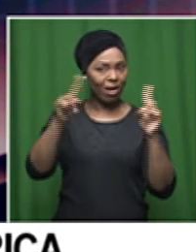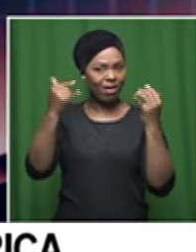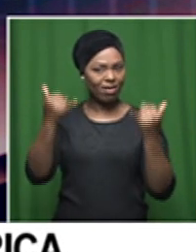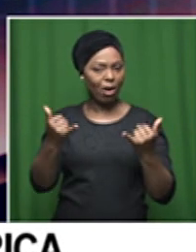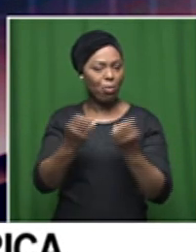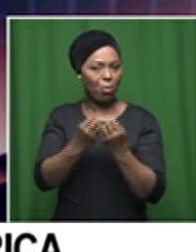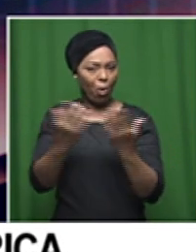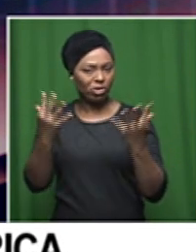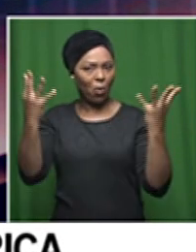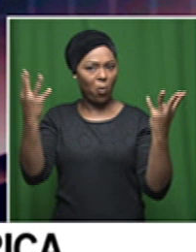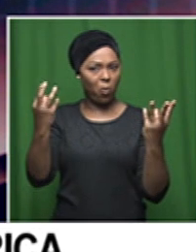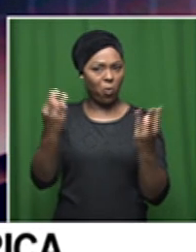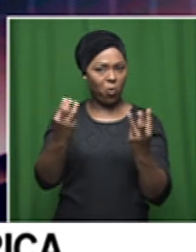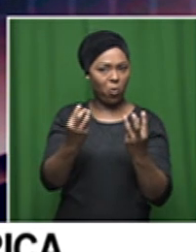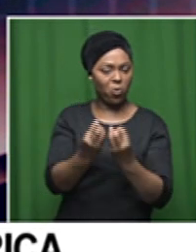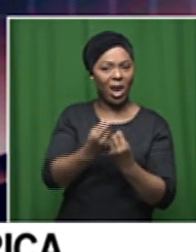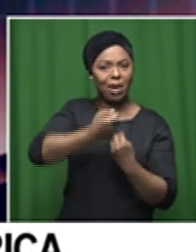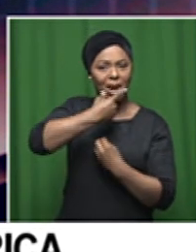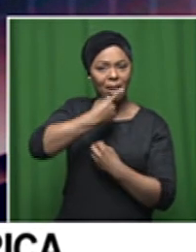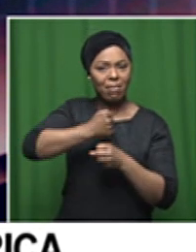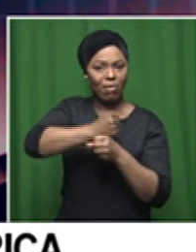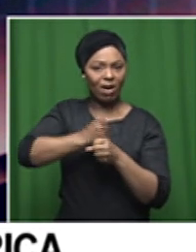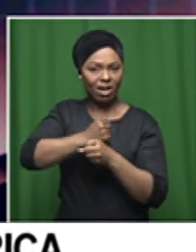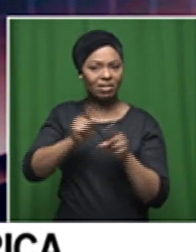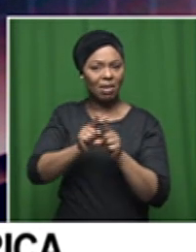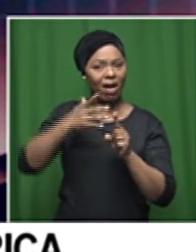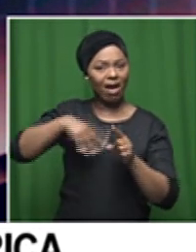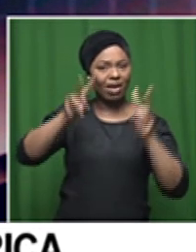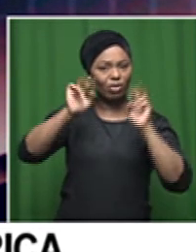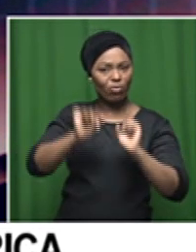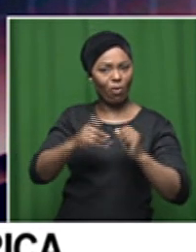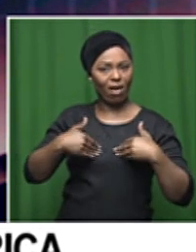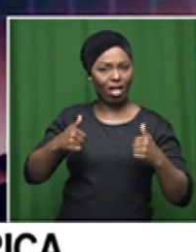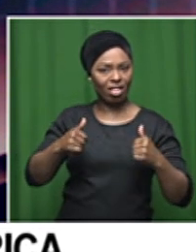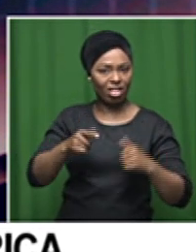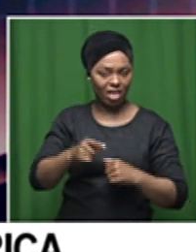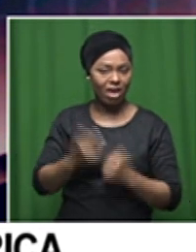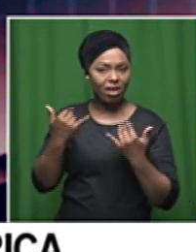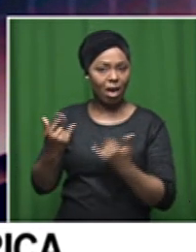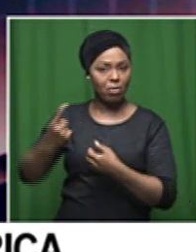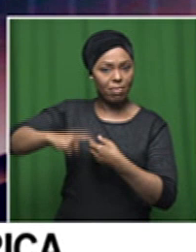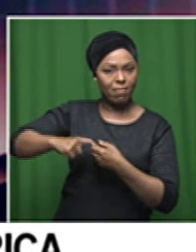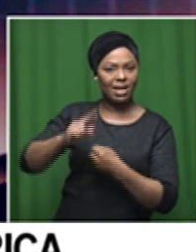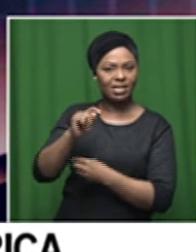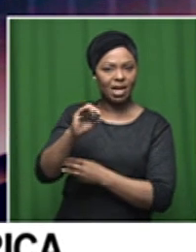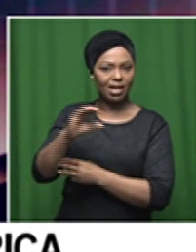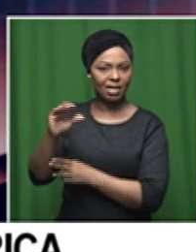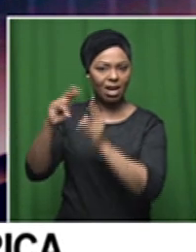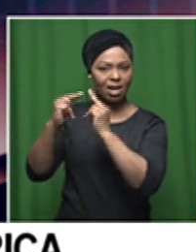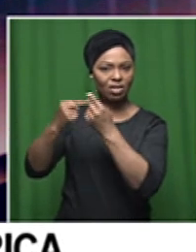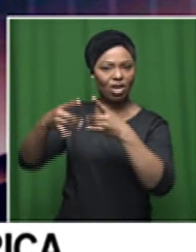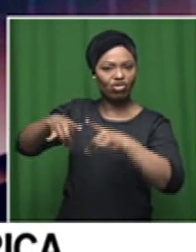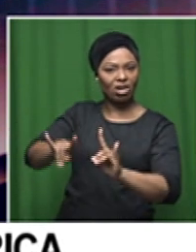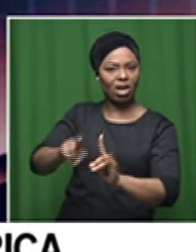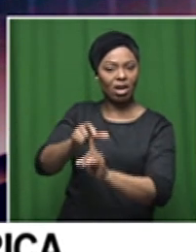shortages of medication and other issues relating to healthcare services. To talk on more of these issues, we're joined by the TAC's, that's the Treatment Action